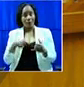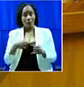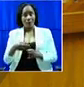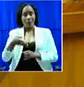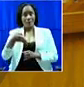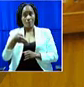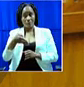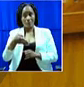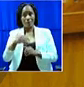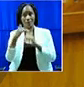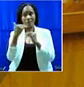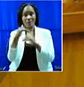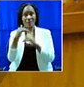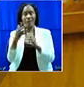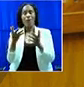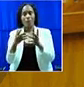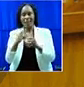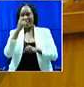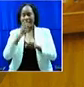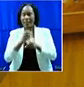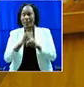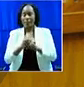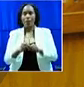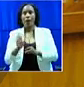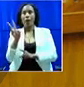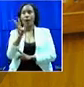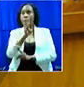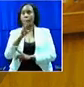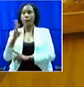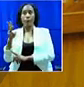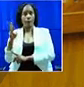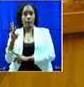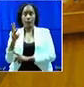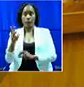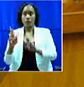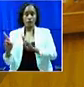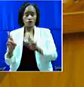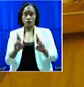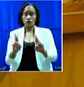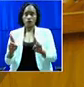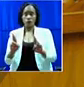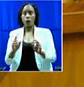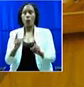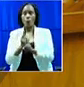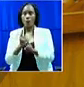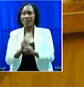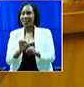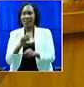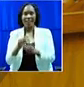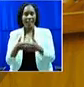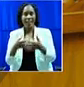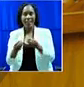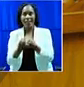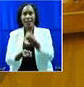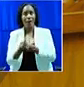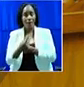high vigilance and heightened readiness to respond. Rather than easing